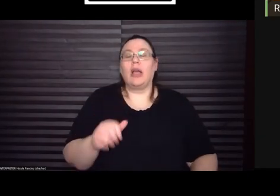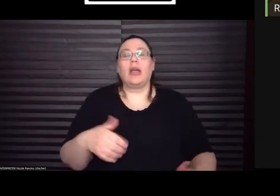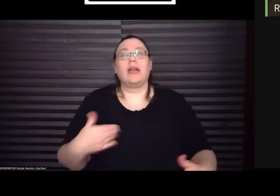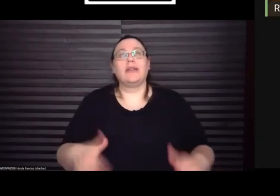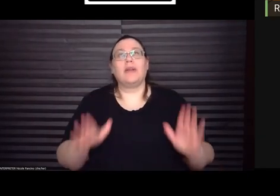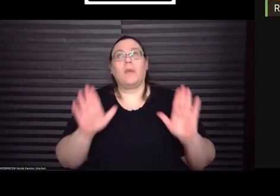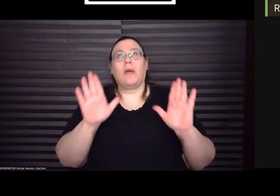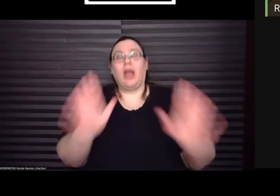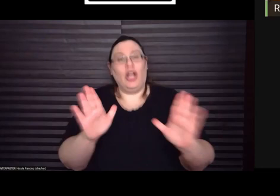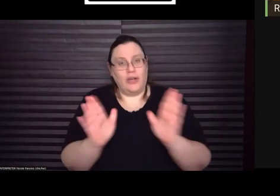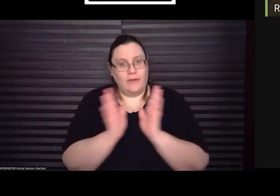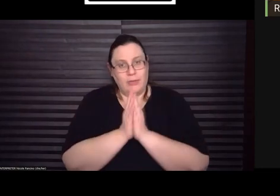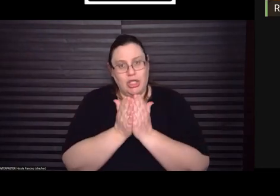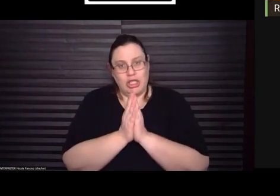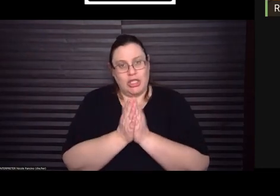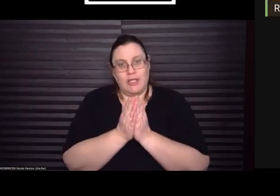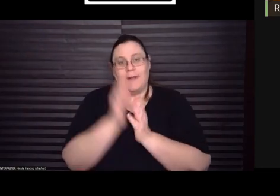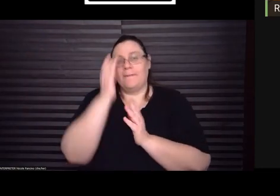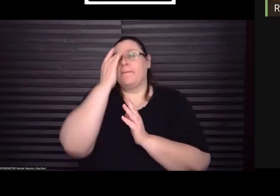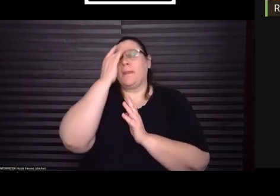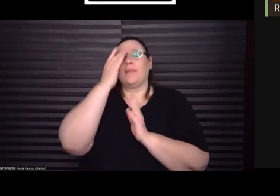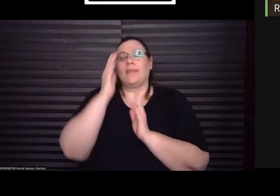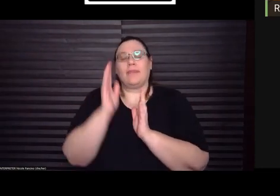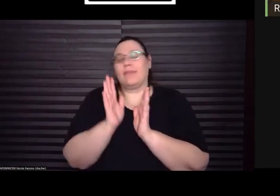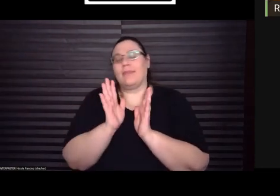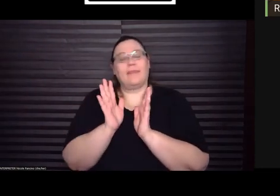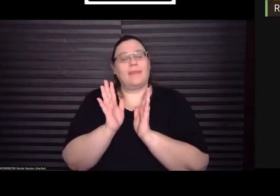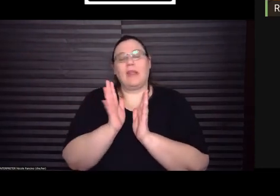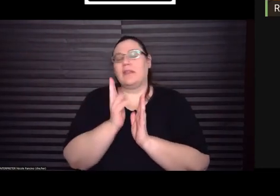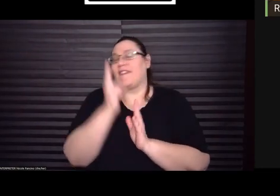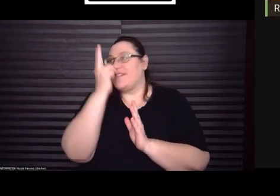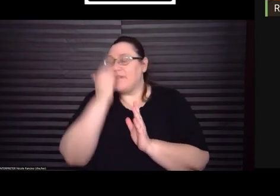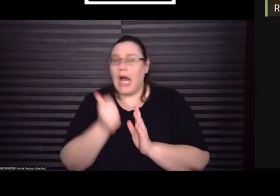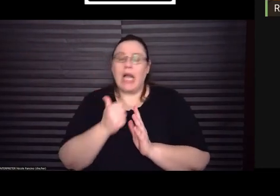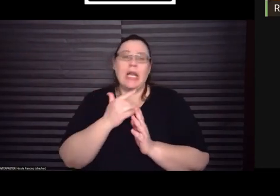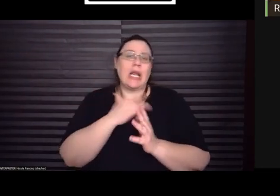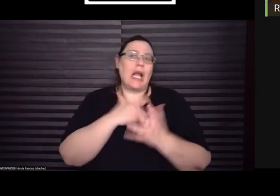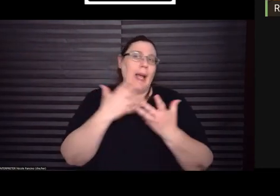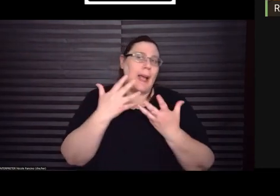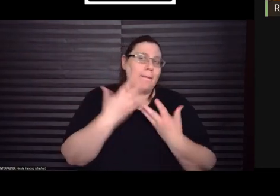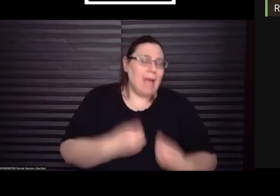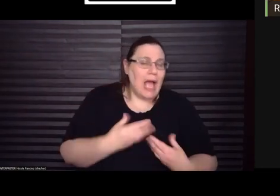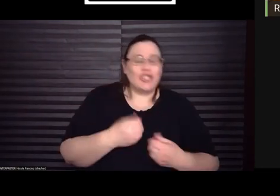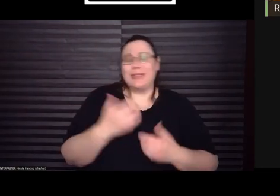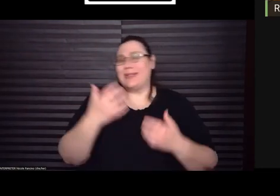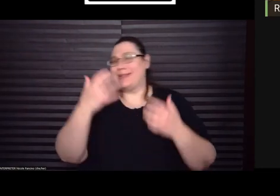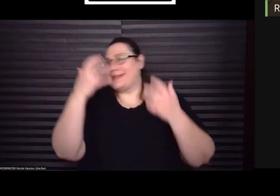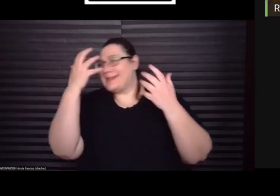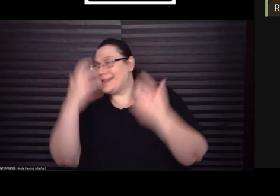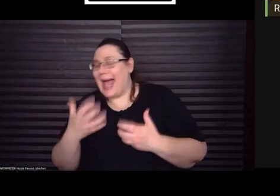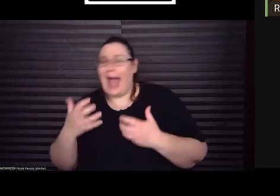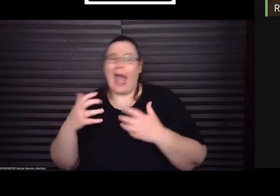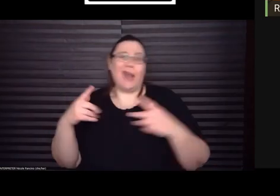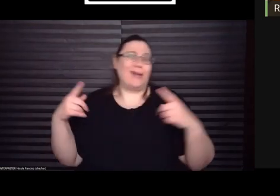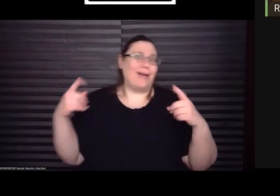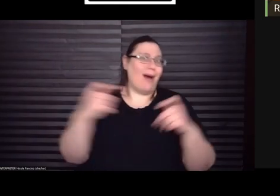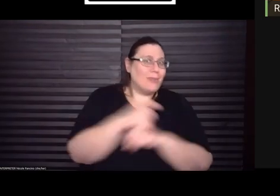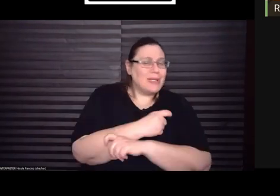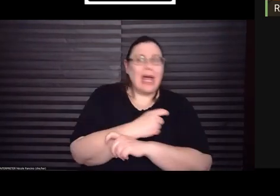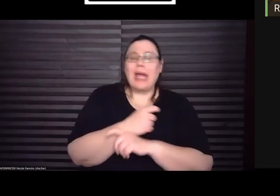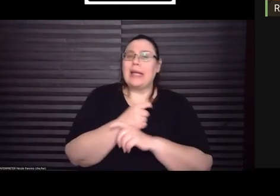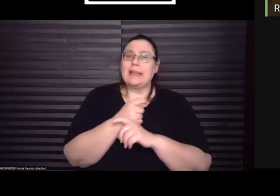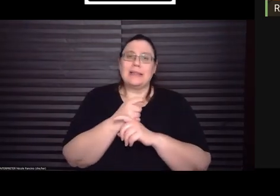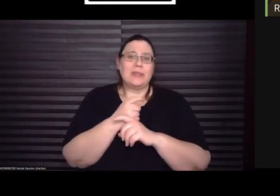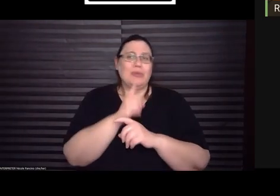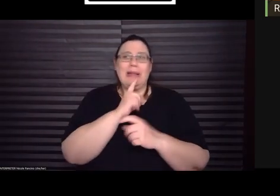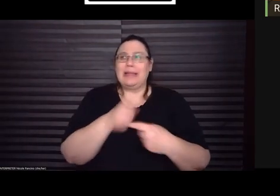just a wonderful, wonderful book. I mean, it's you know, funny and compassionate and sad and complex, because